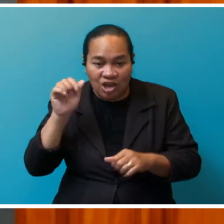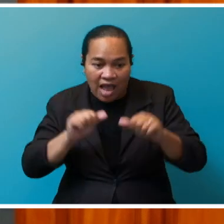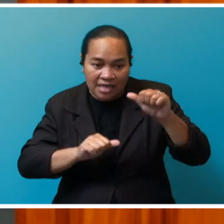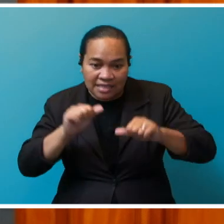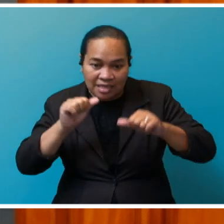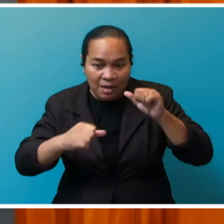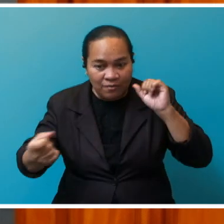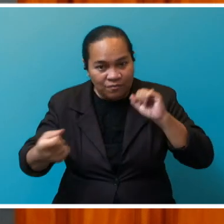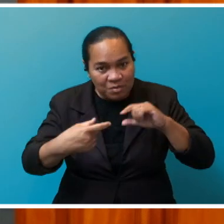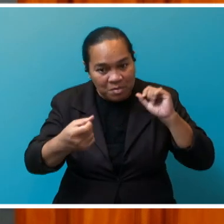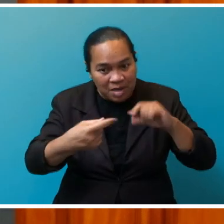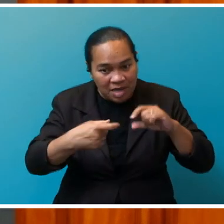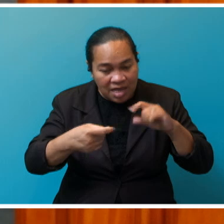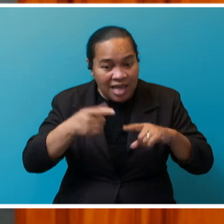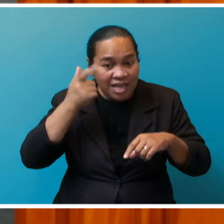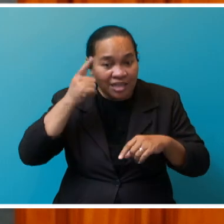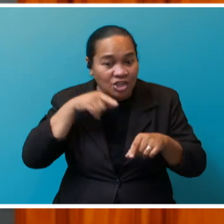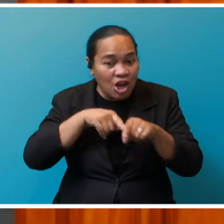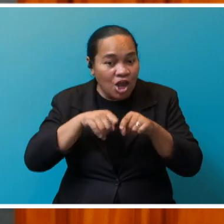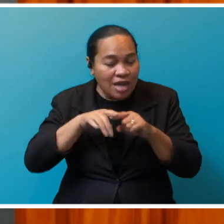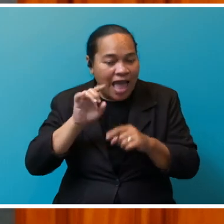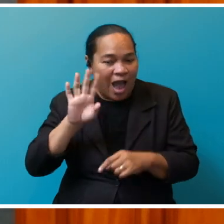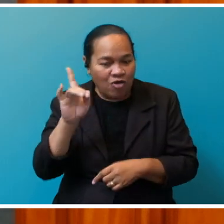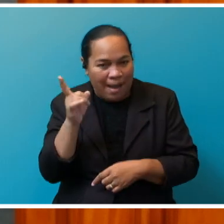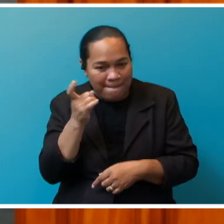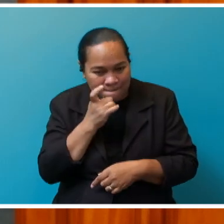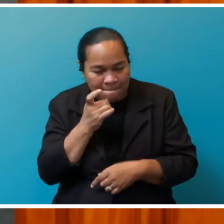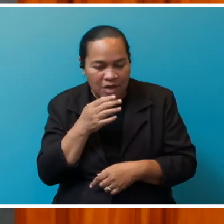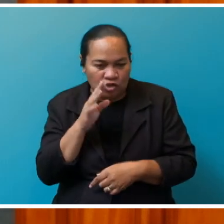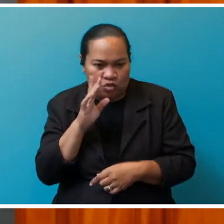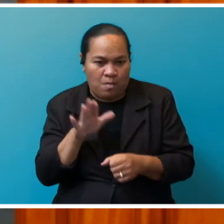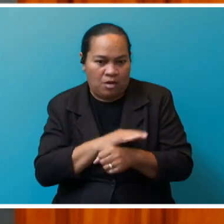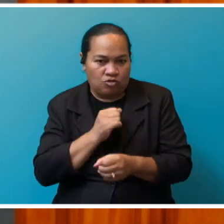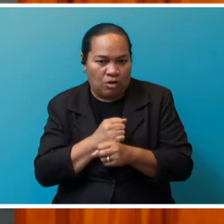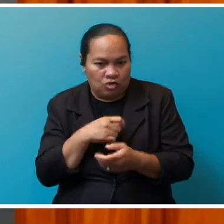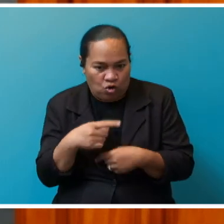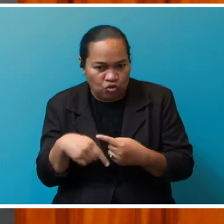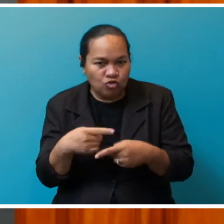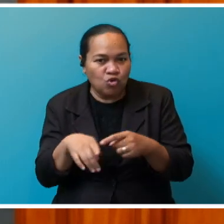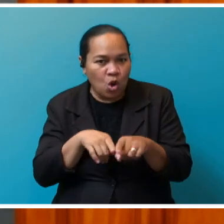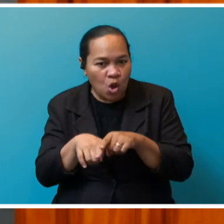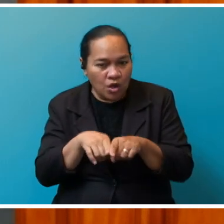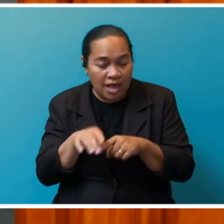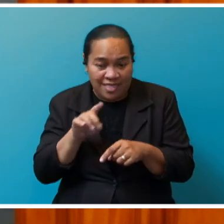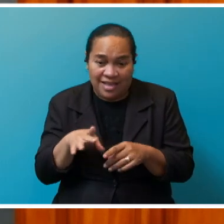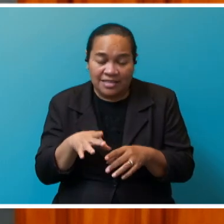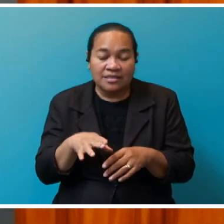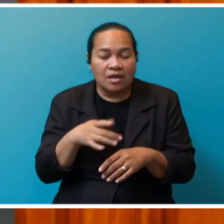and student learning outcomes to ensure continuous improvement. Mr. Speaker, sir, these efforts reflect a